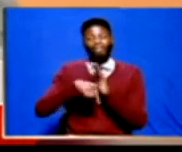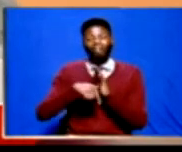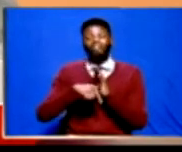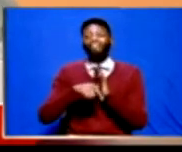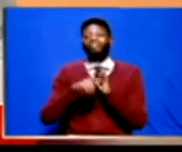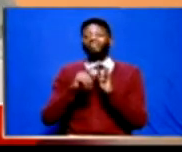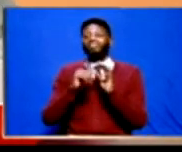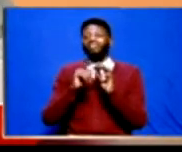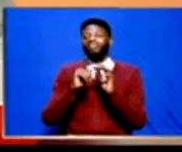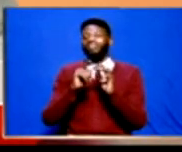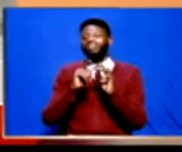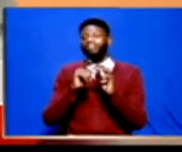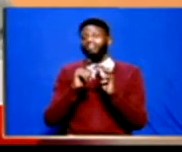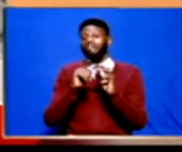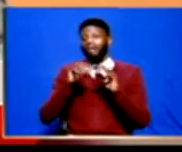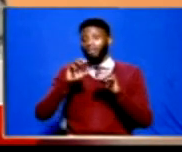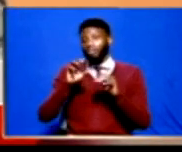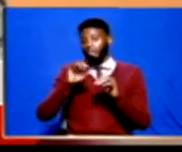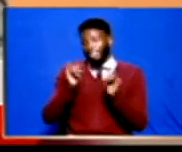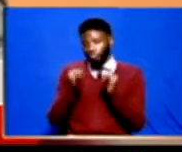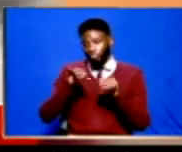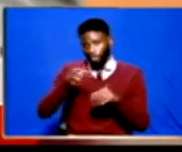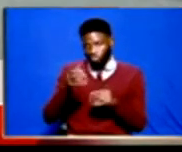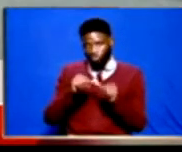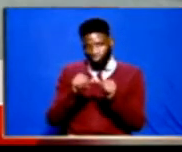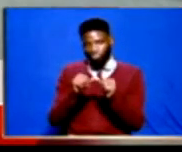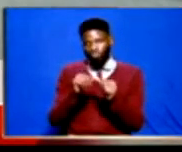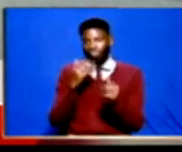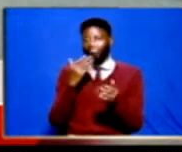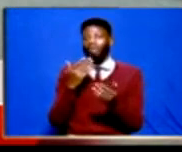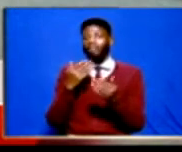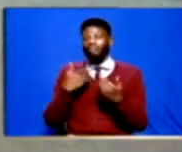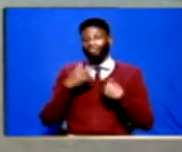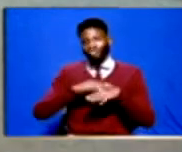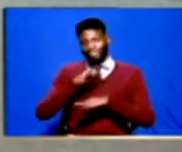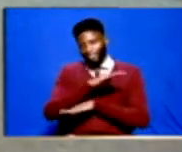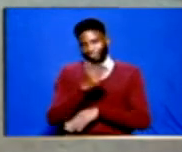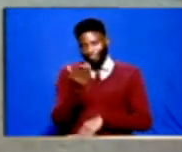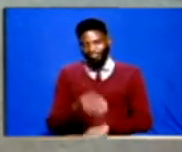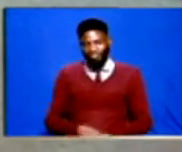for me and the rest of the business team. Have a good morning. Well, actually, it's good afternoon.